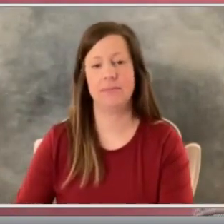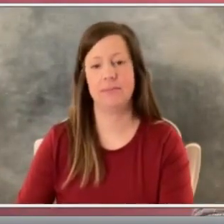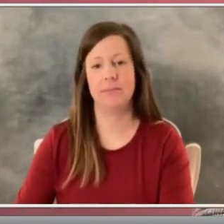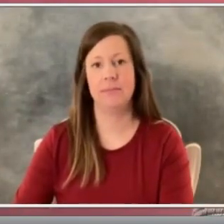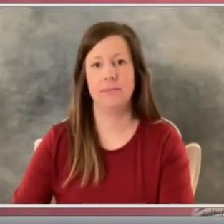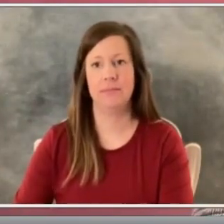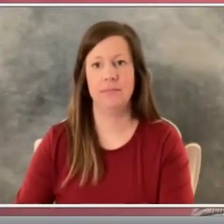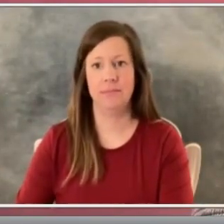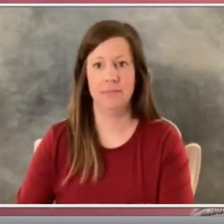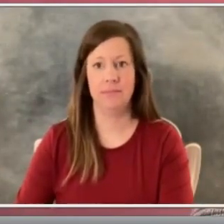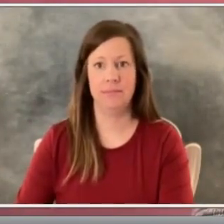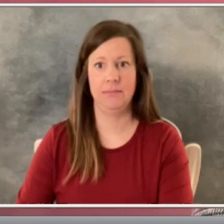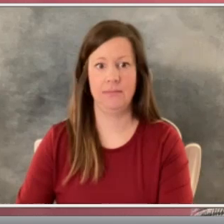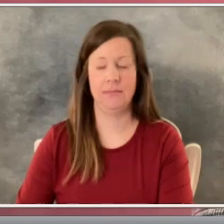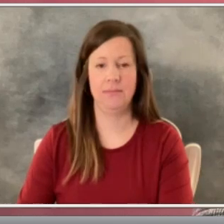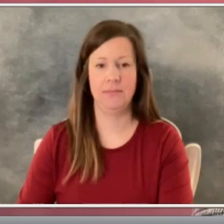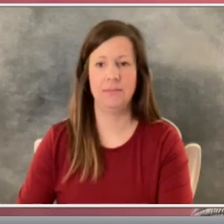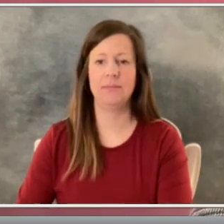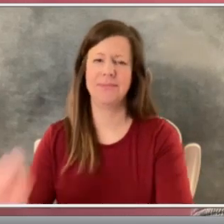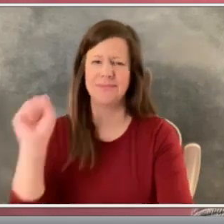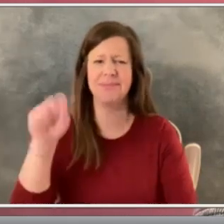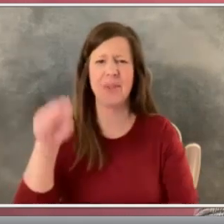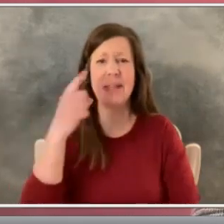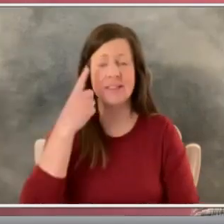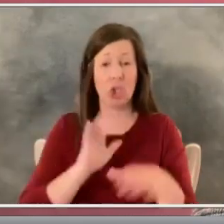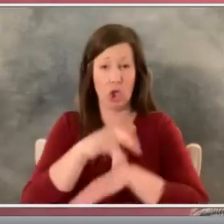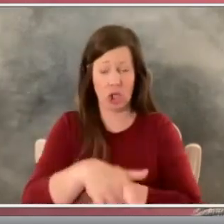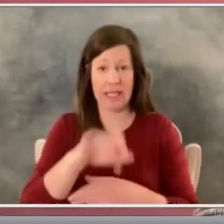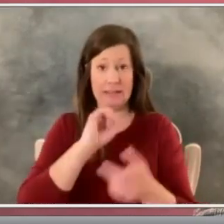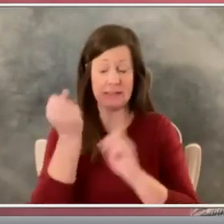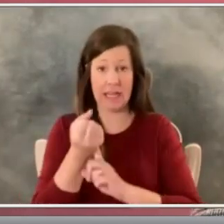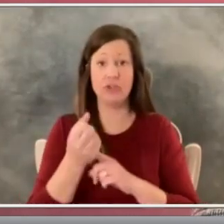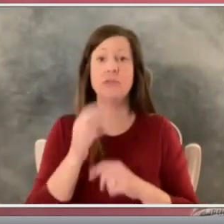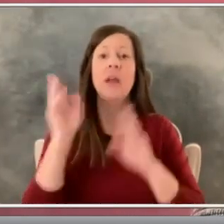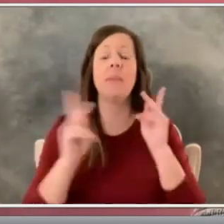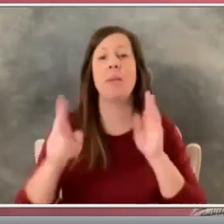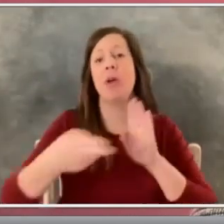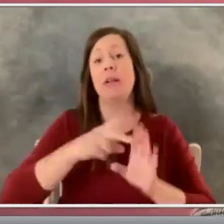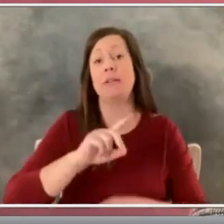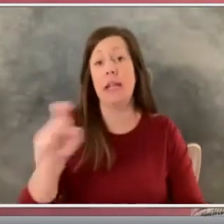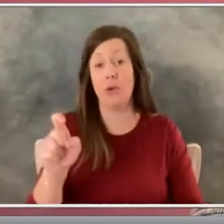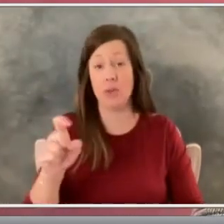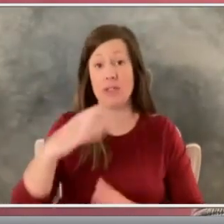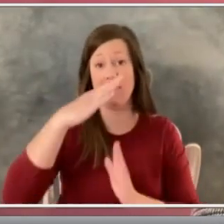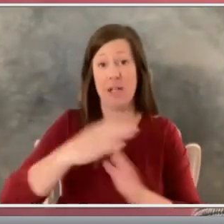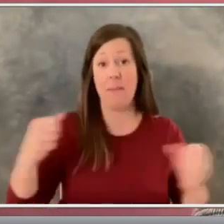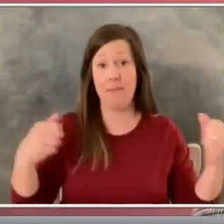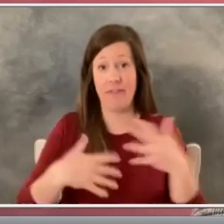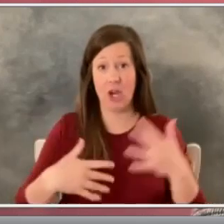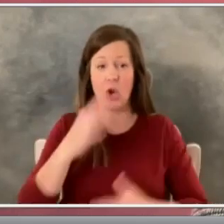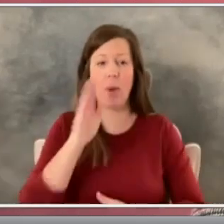for the person diagnosed, their biggest fear, one of the top fears is they are going to be a burden to their